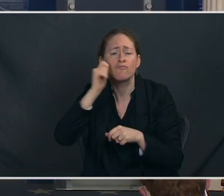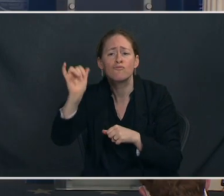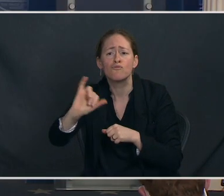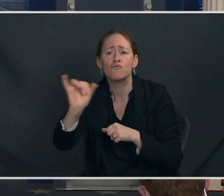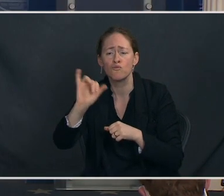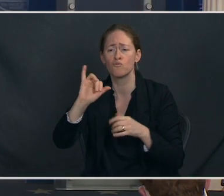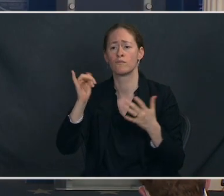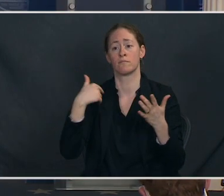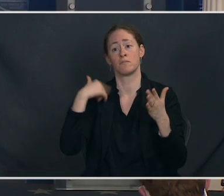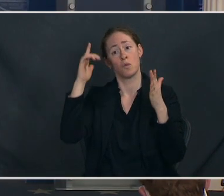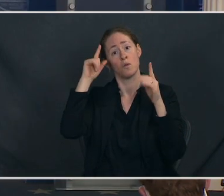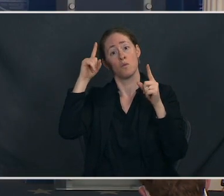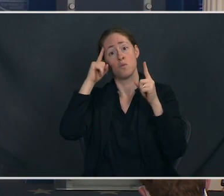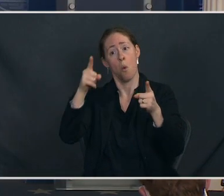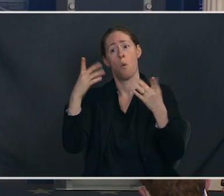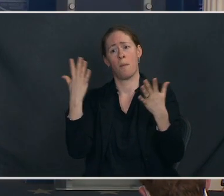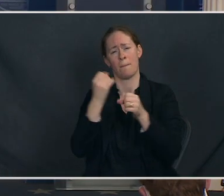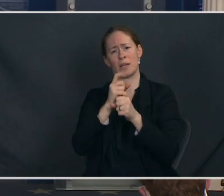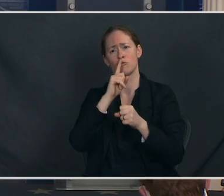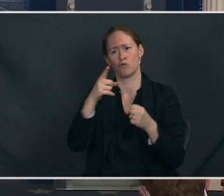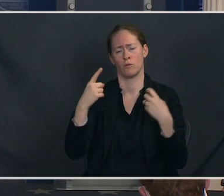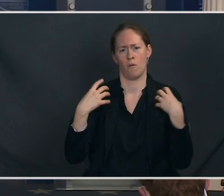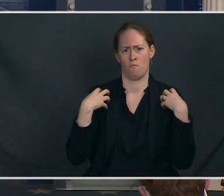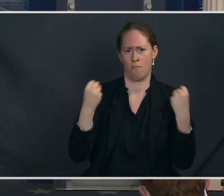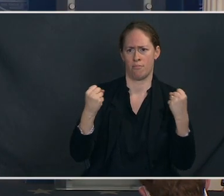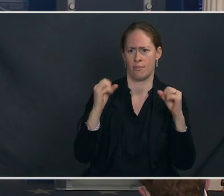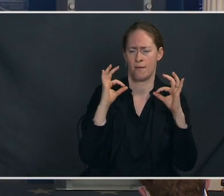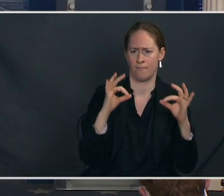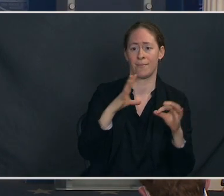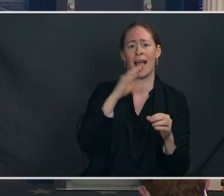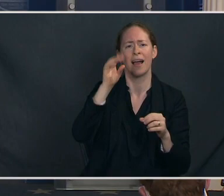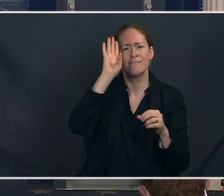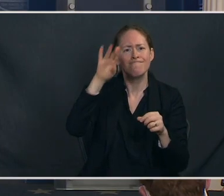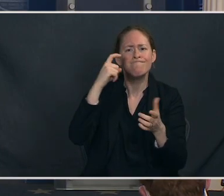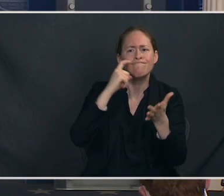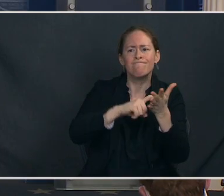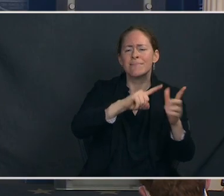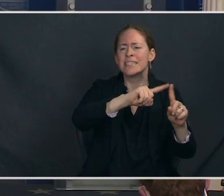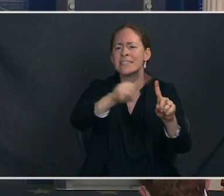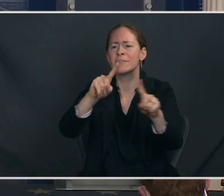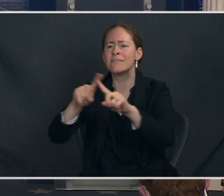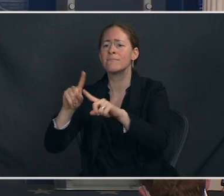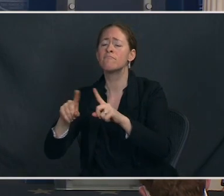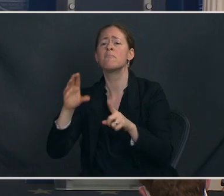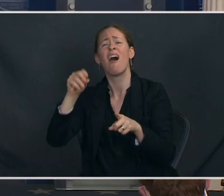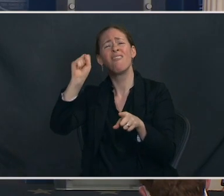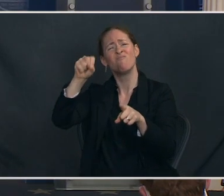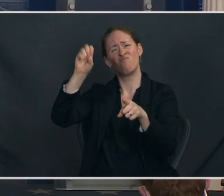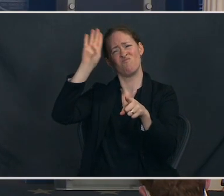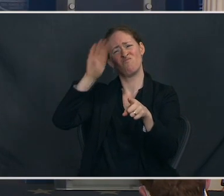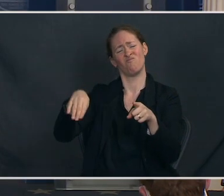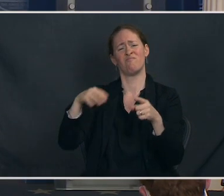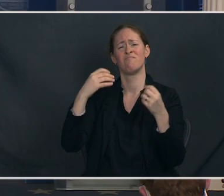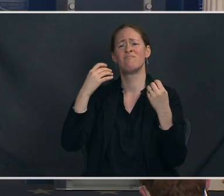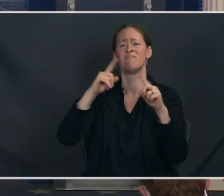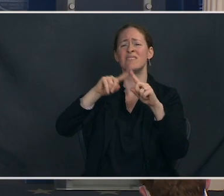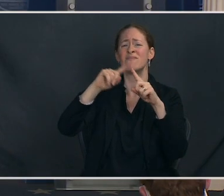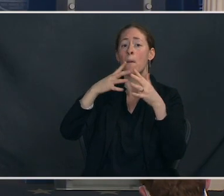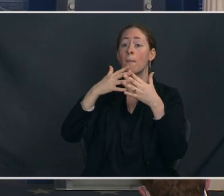health disparities, but also on the reality that there are Americans who, and particularly Americans of